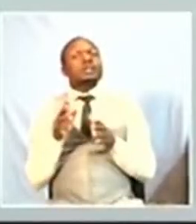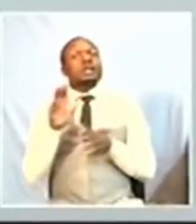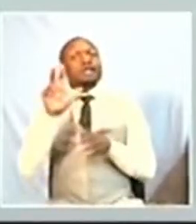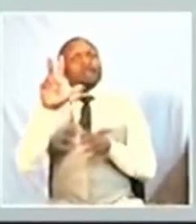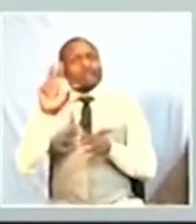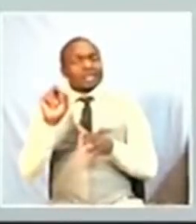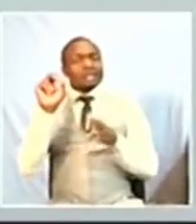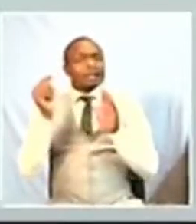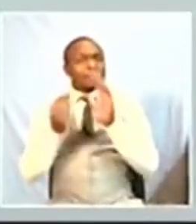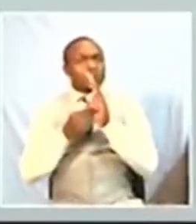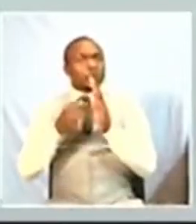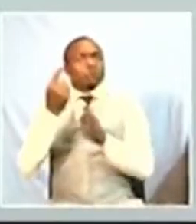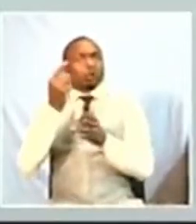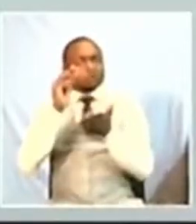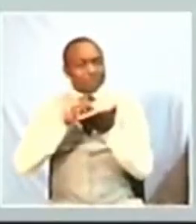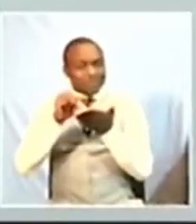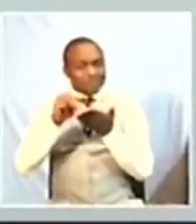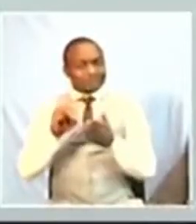30.1 million, isn't it?